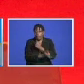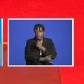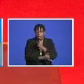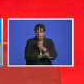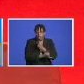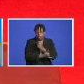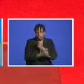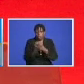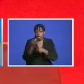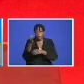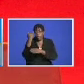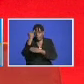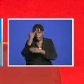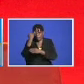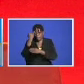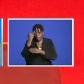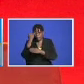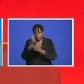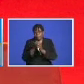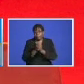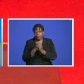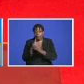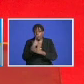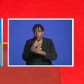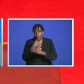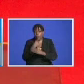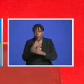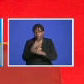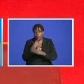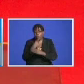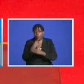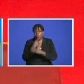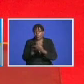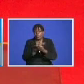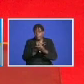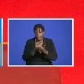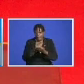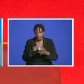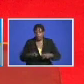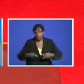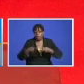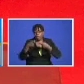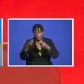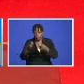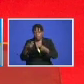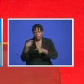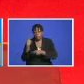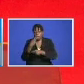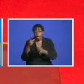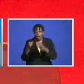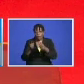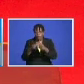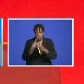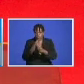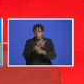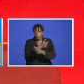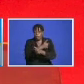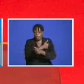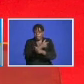of India, who was so gracious to give us our first